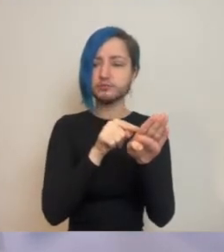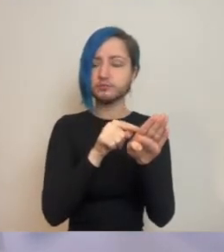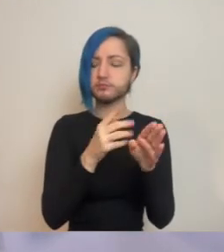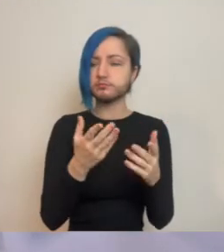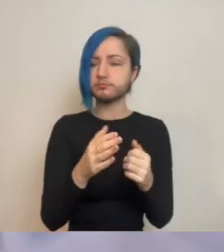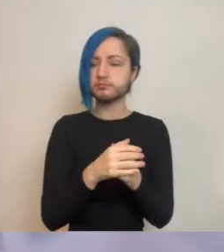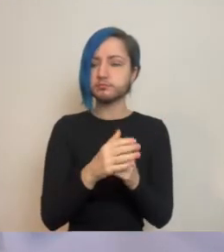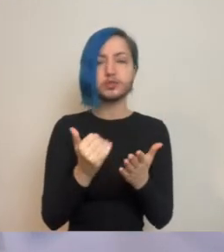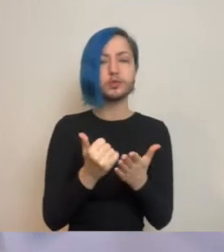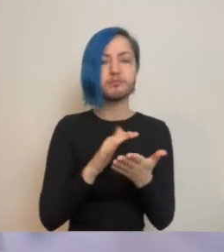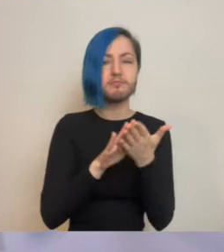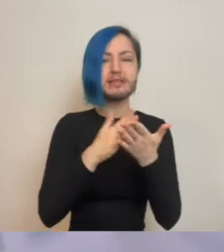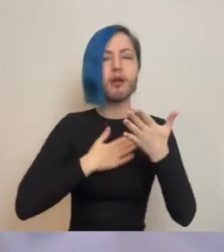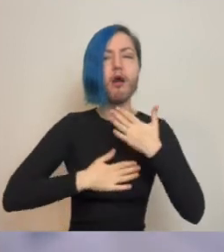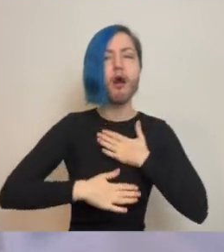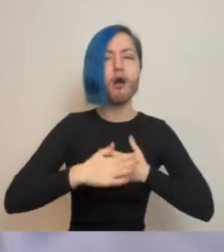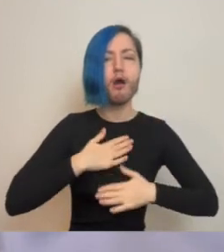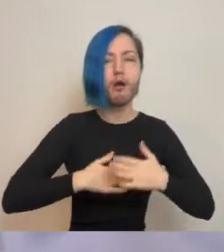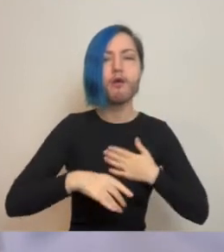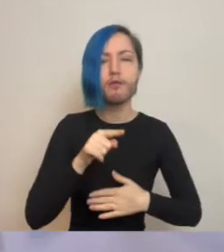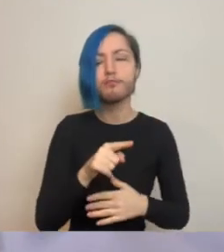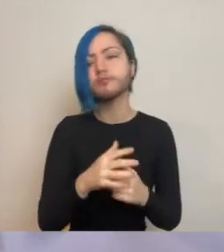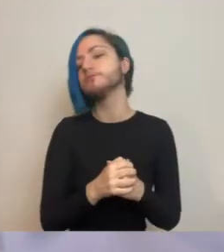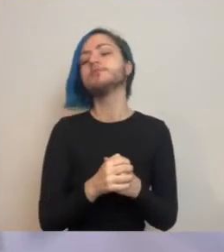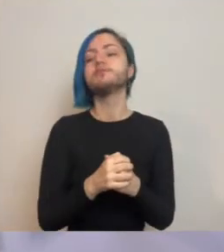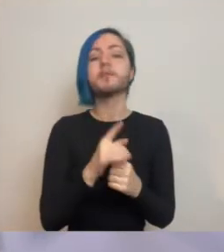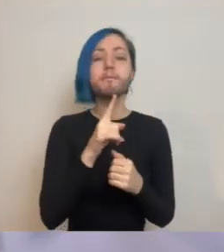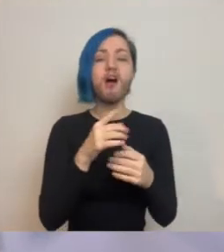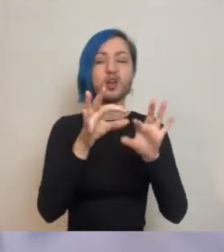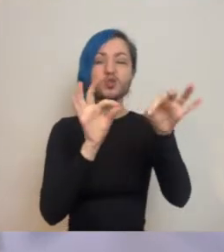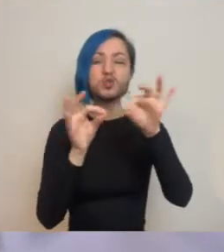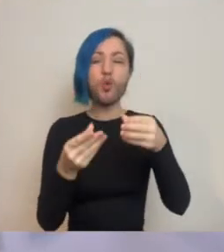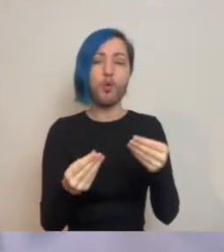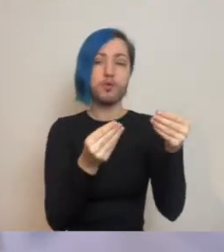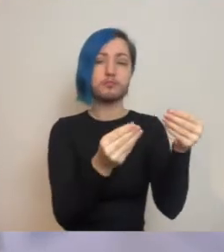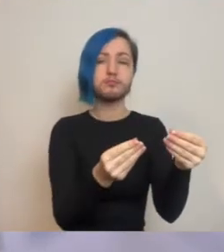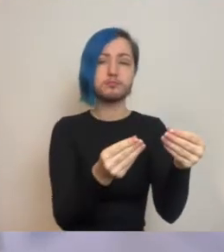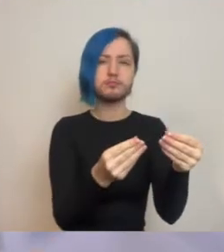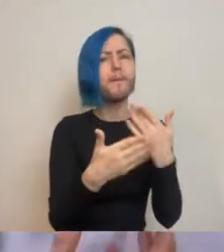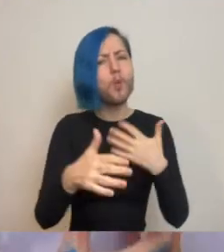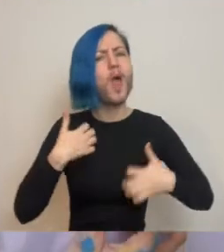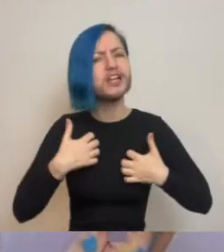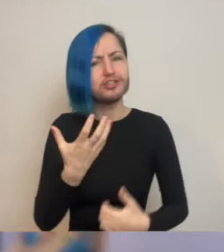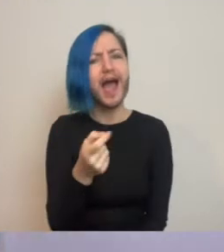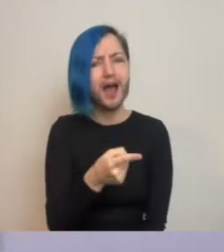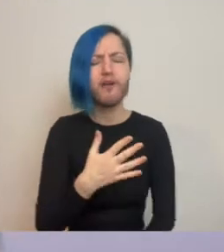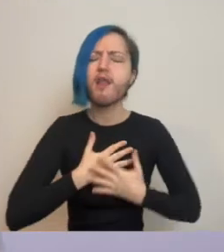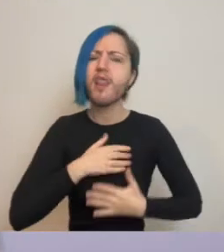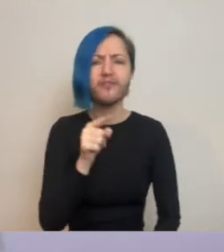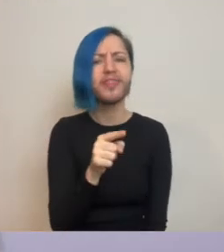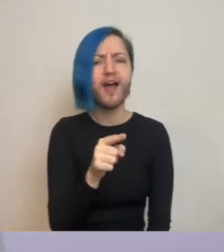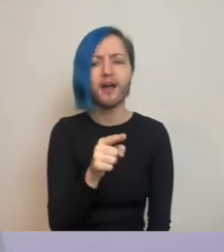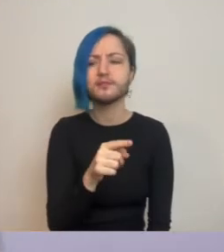of helps it calm down a little bit. But if you have something that's a little bit ripped, it has a lot more energy, and I love that. So